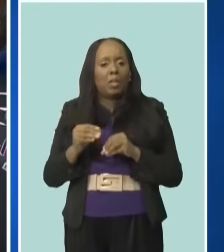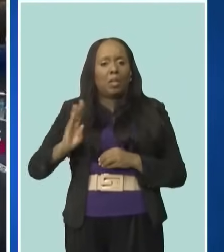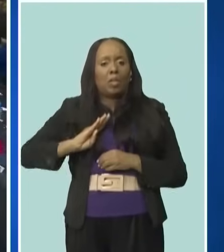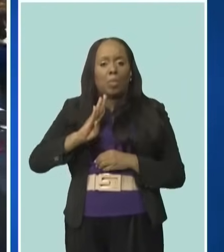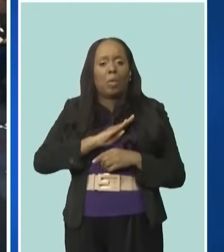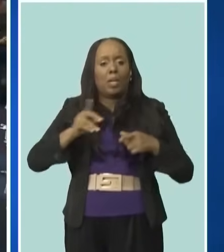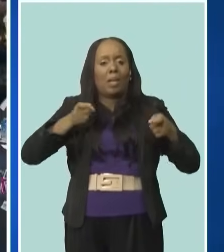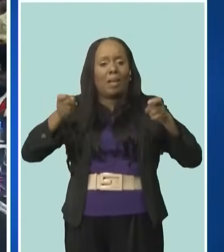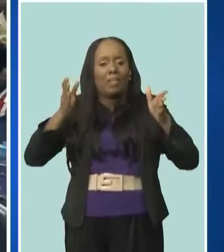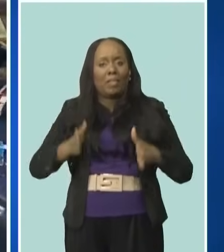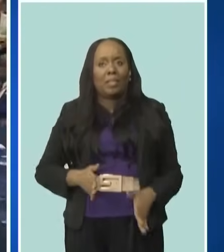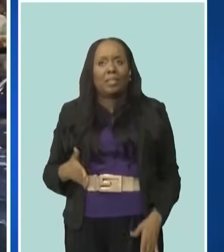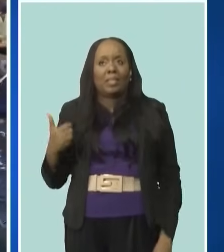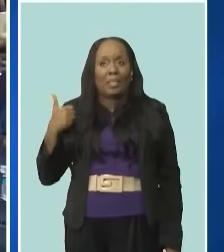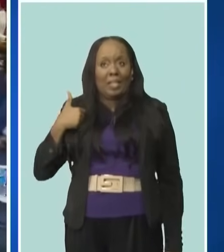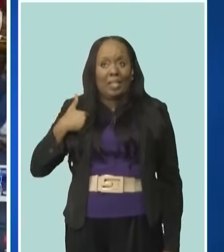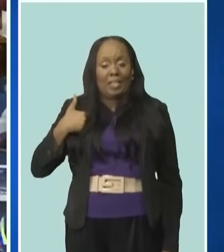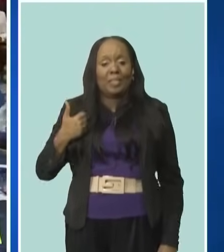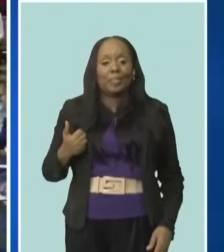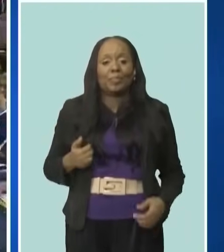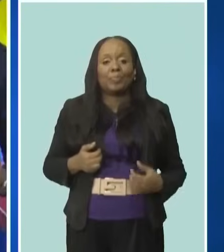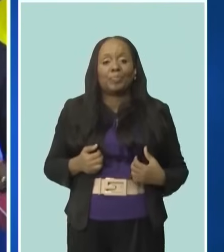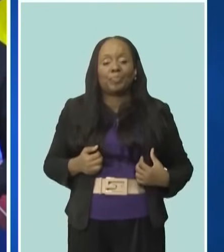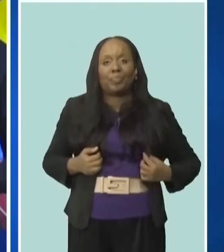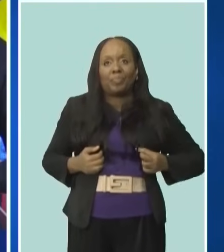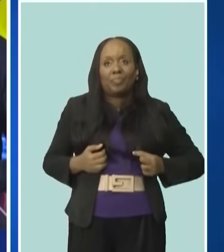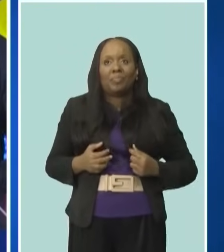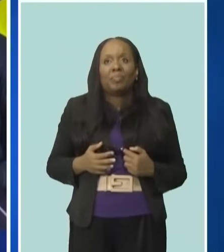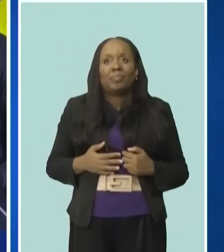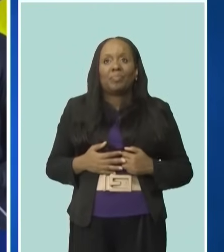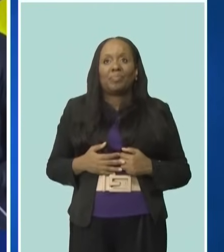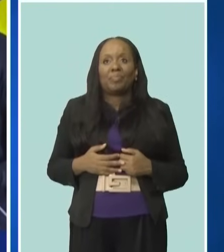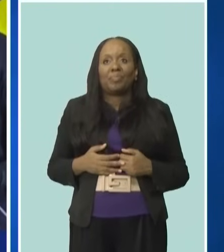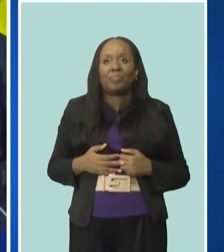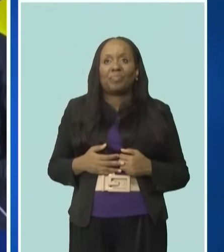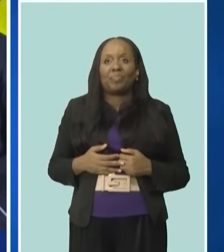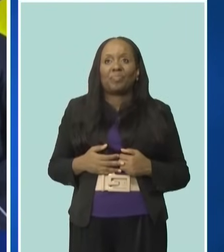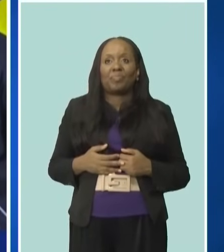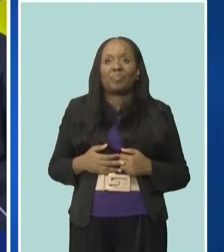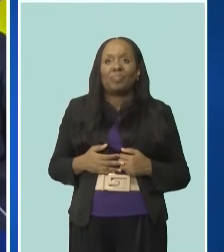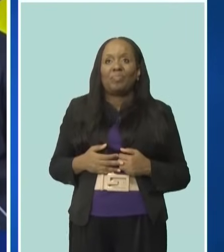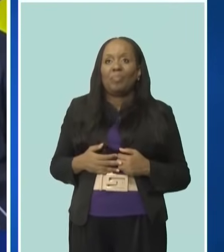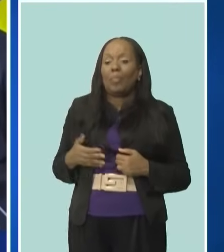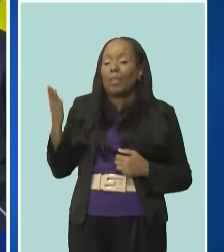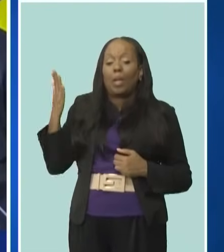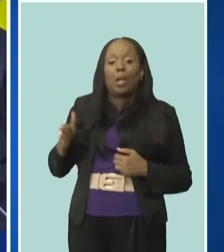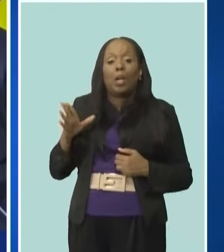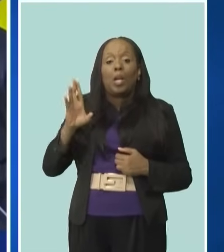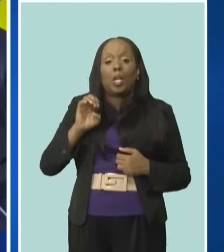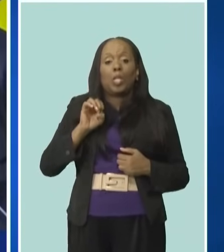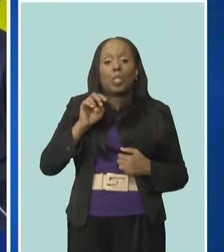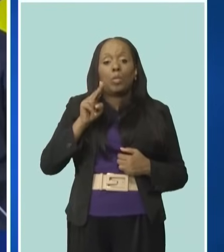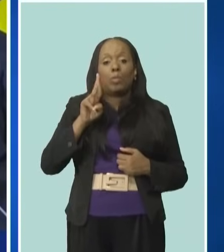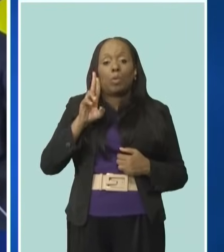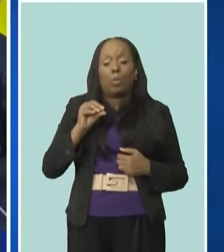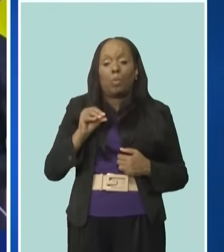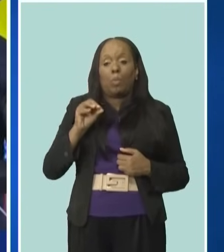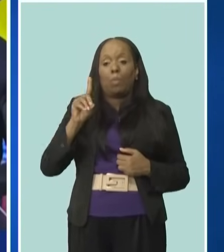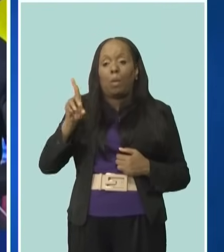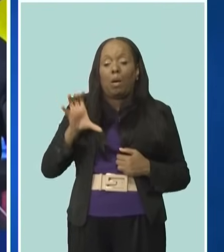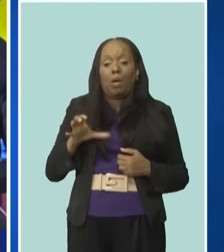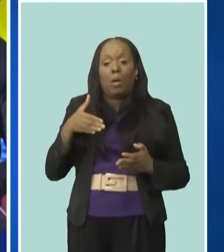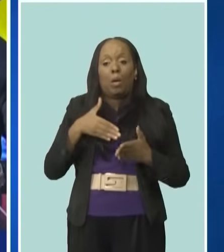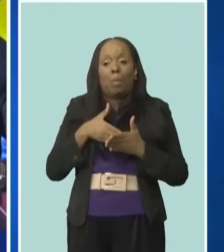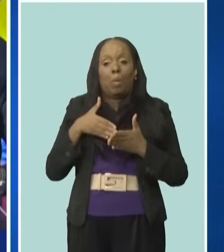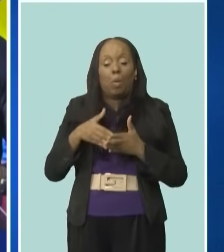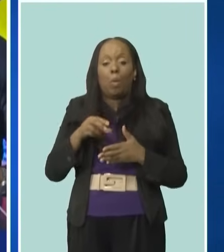of Governors in Canada. Among the highlights, a Euro 100 million water